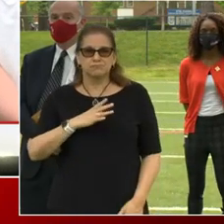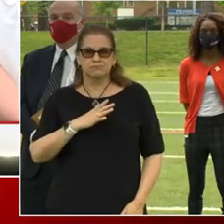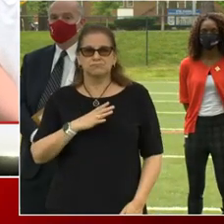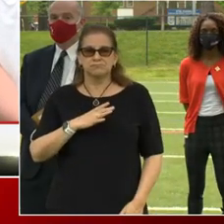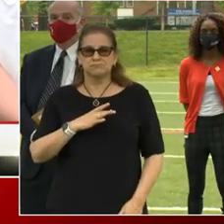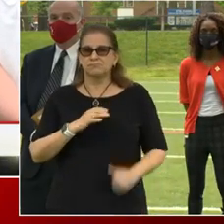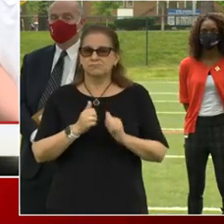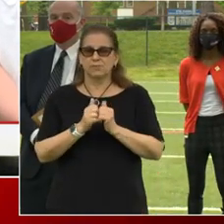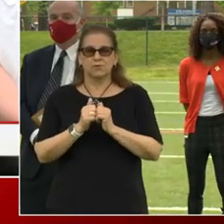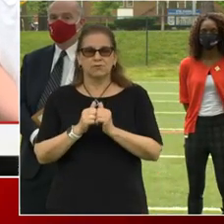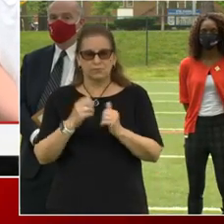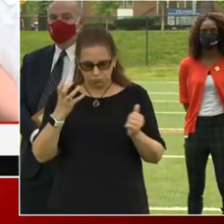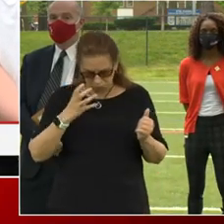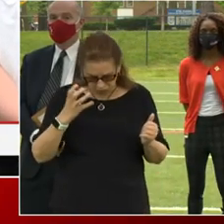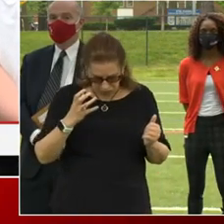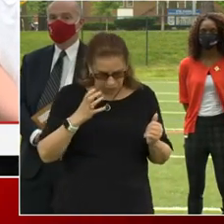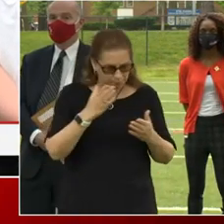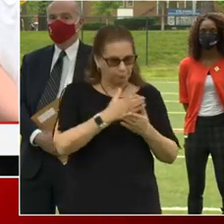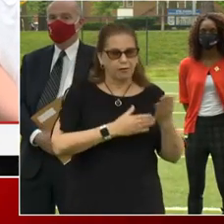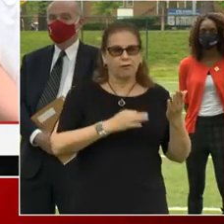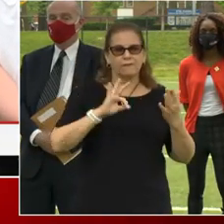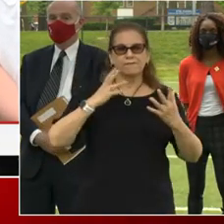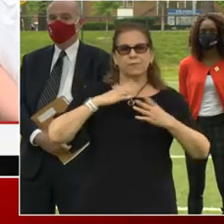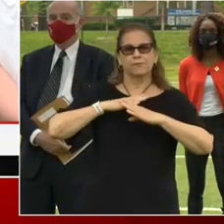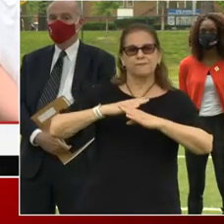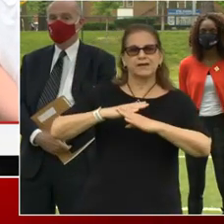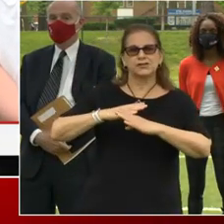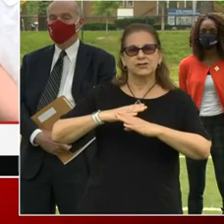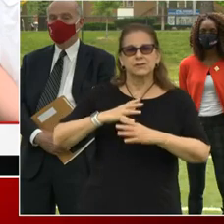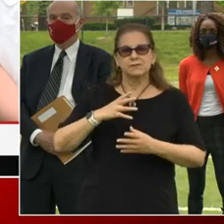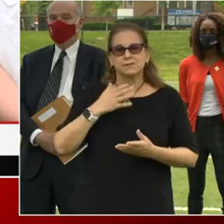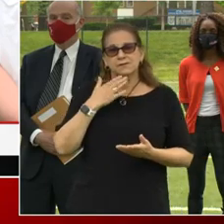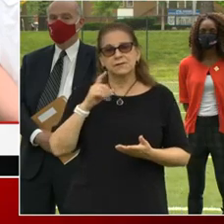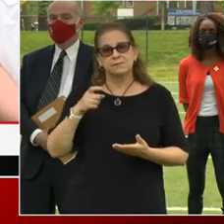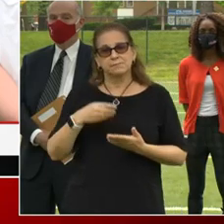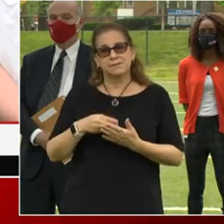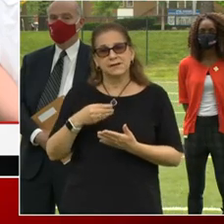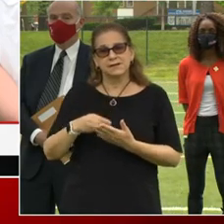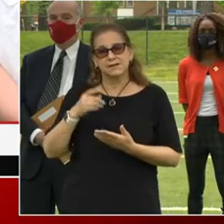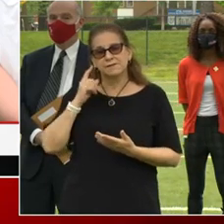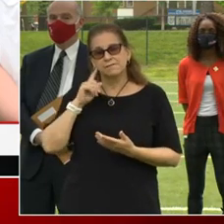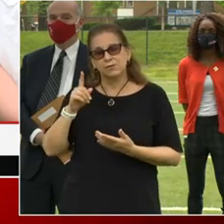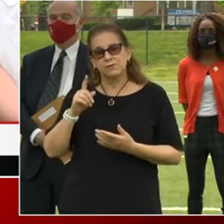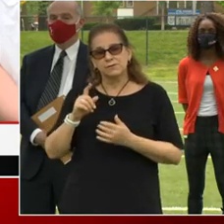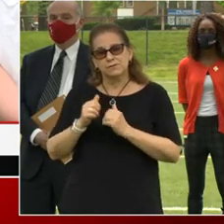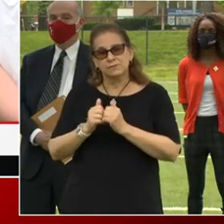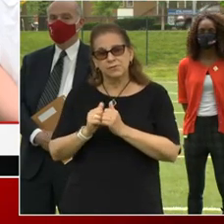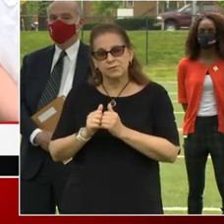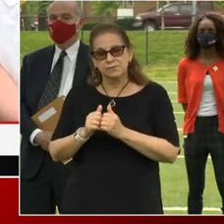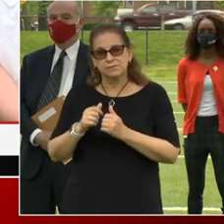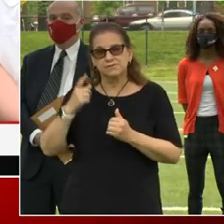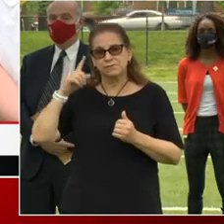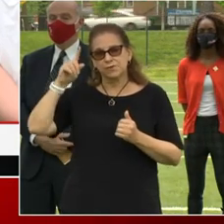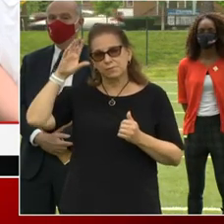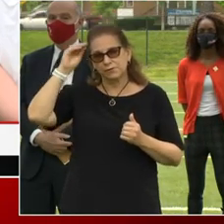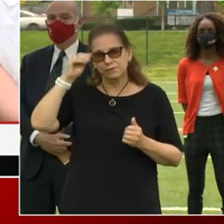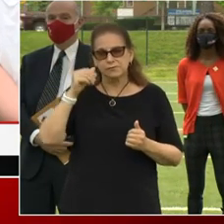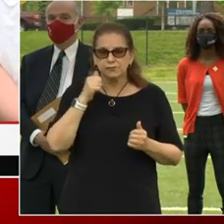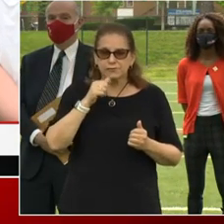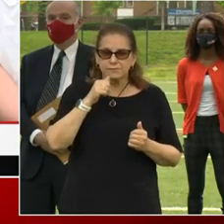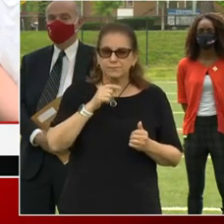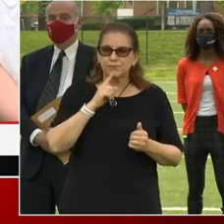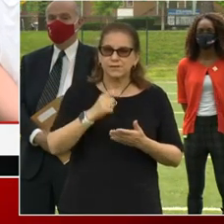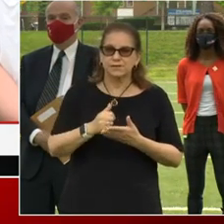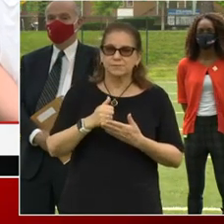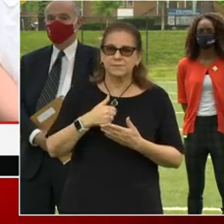know, steady y'all talking about defunding the police. Let's bring back the Boys and Girls Club. What y'all think about that? Because that helped me a lot. Because